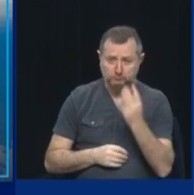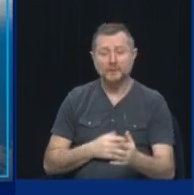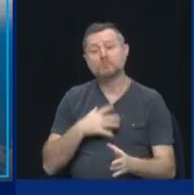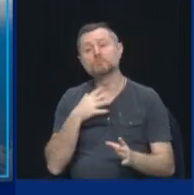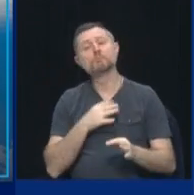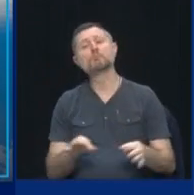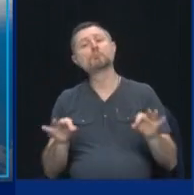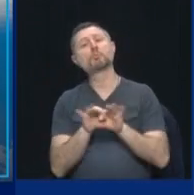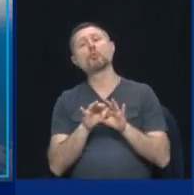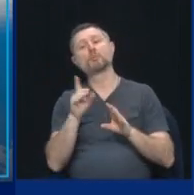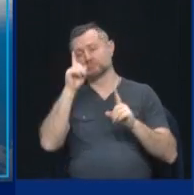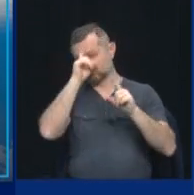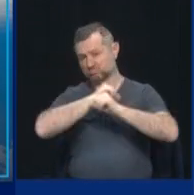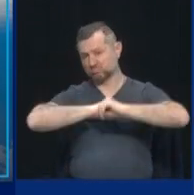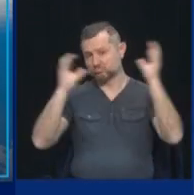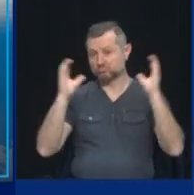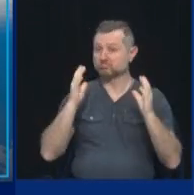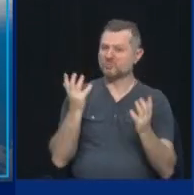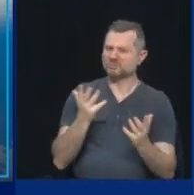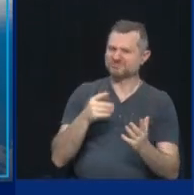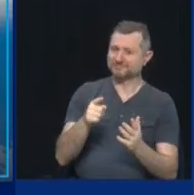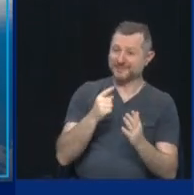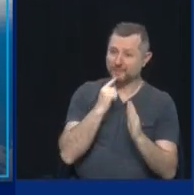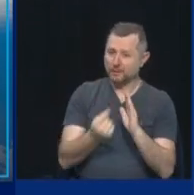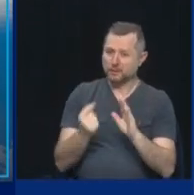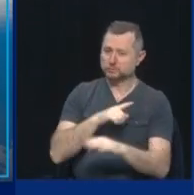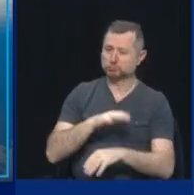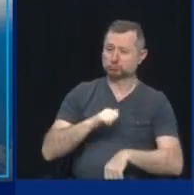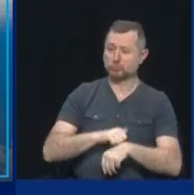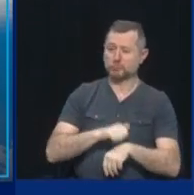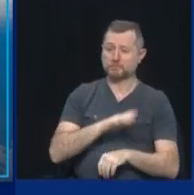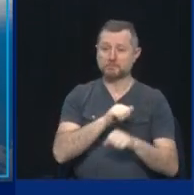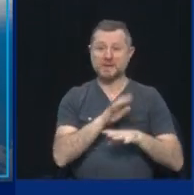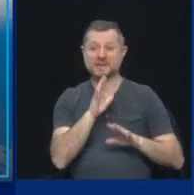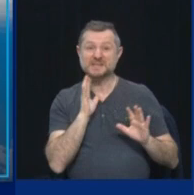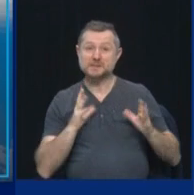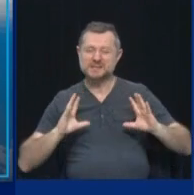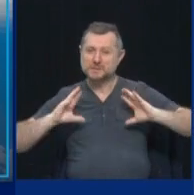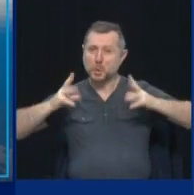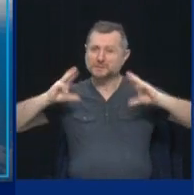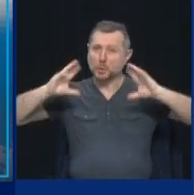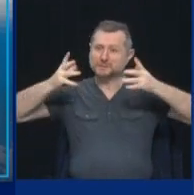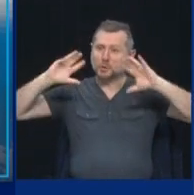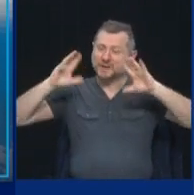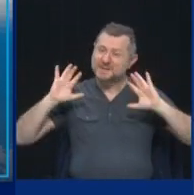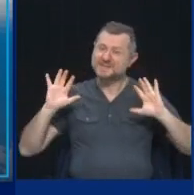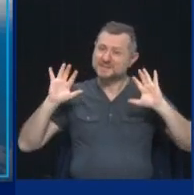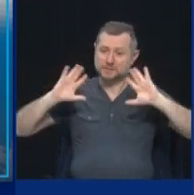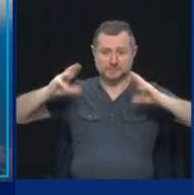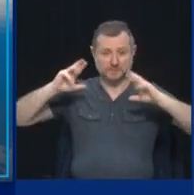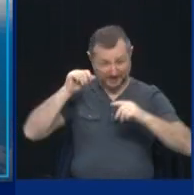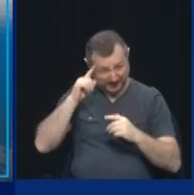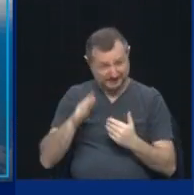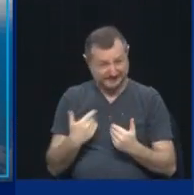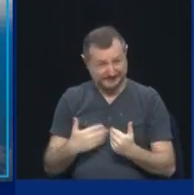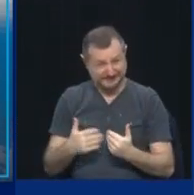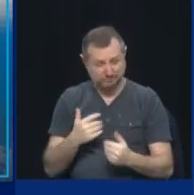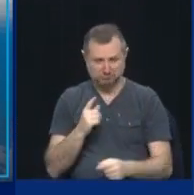stone to the top of the hill. It's hard. But I first want to recognize Jano